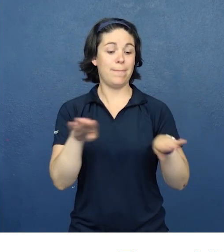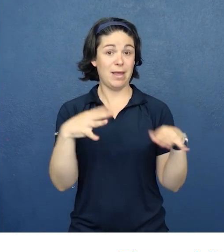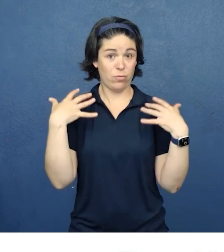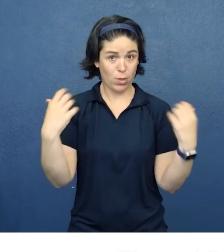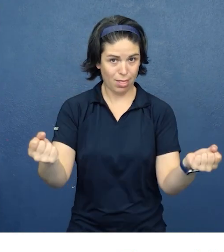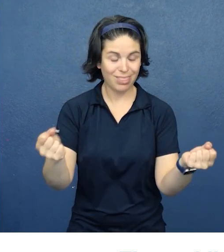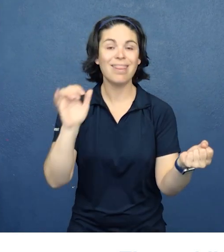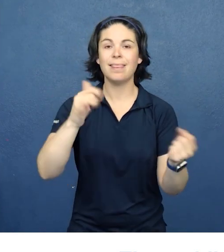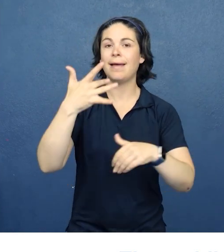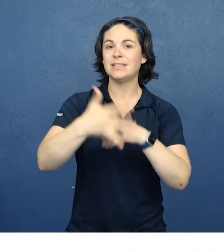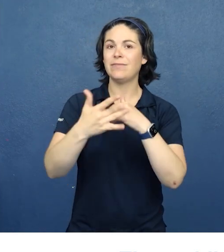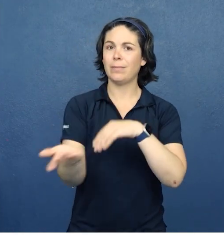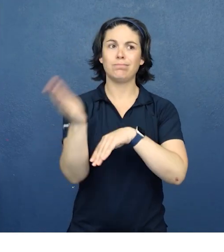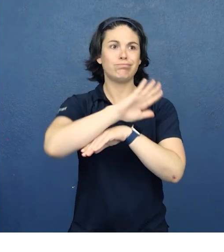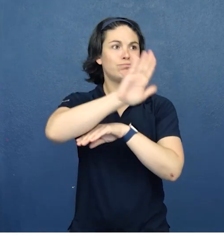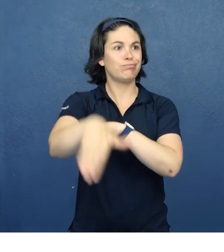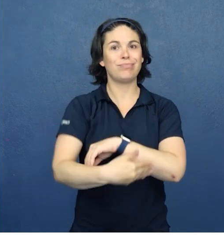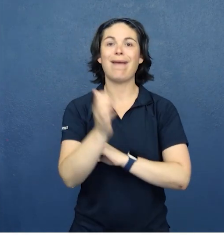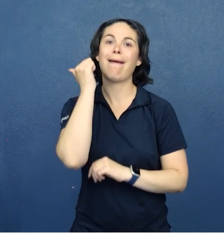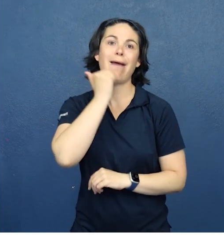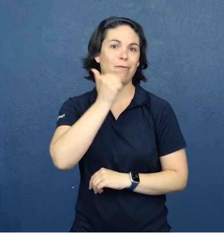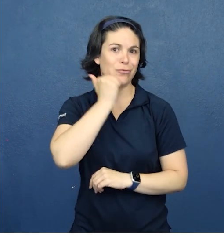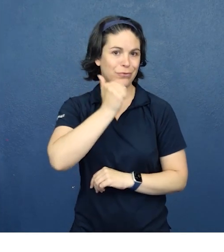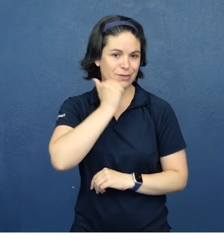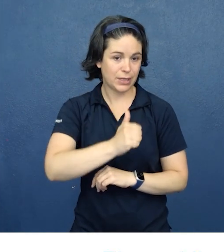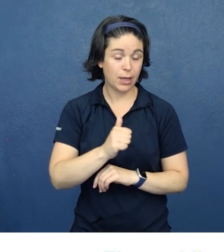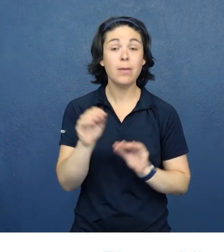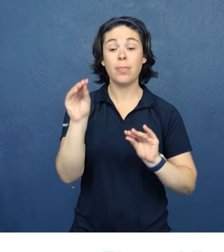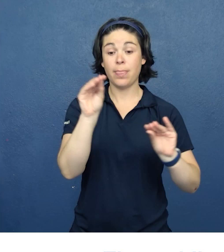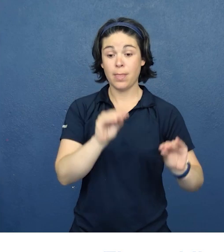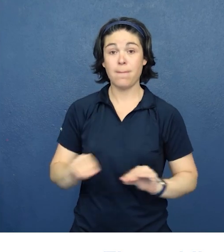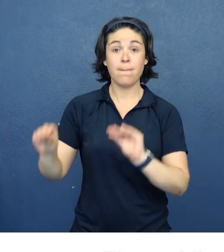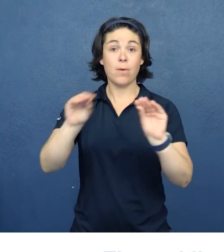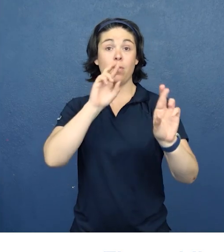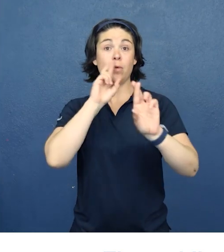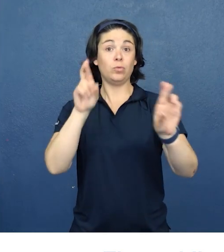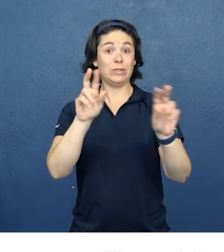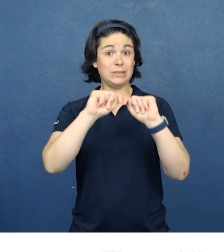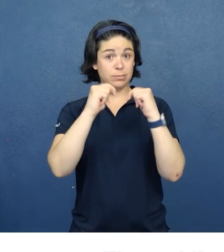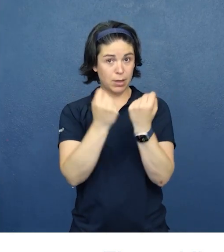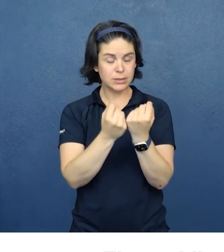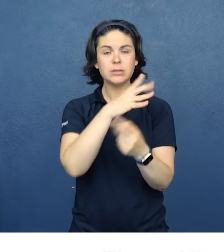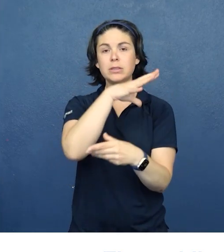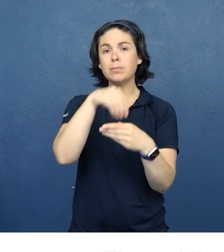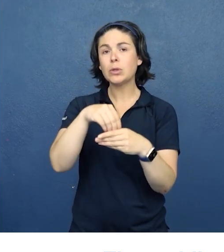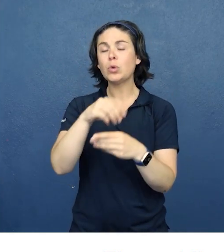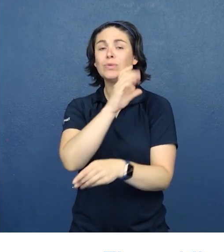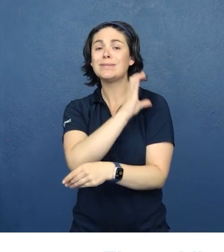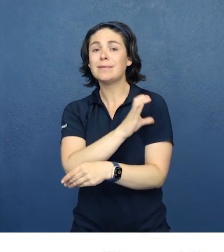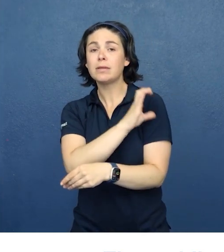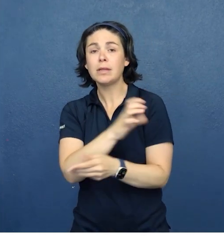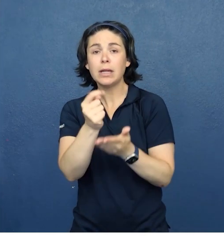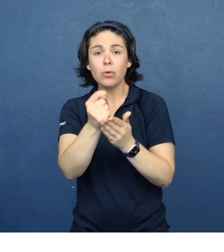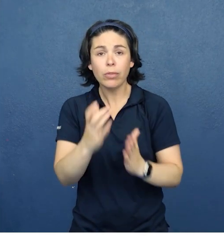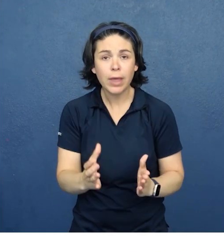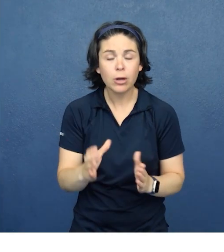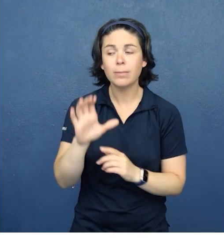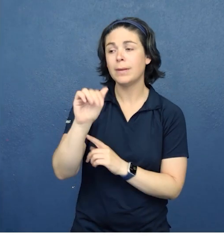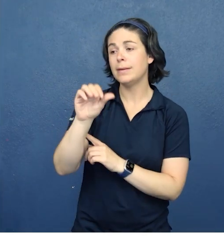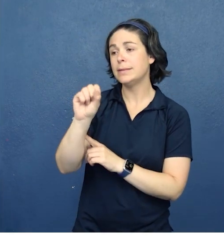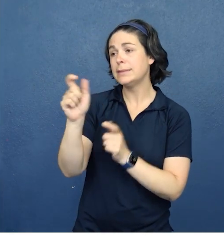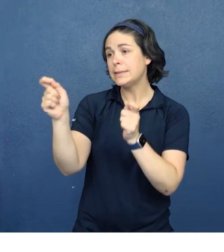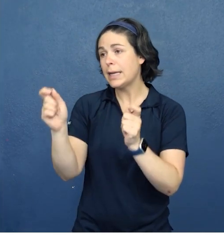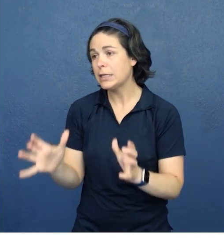now available 24/7. The mobile crisis response teams include teams of clinical therapists,